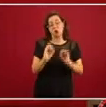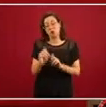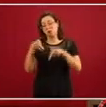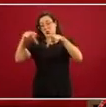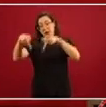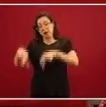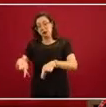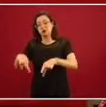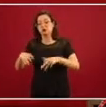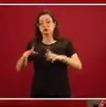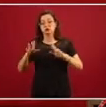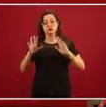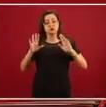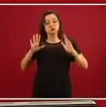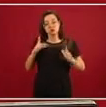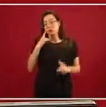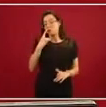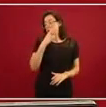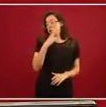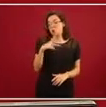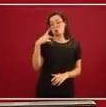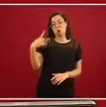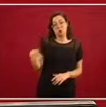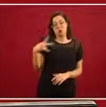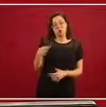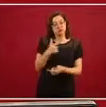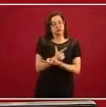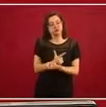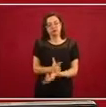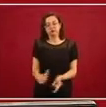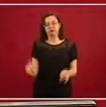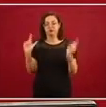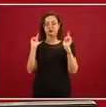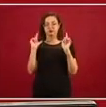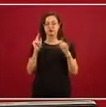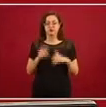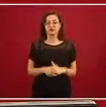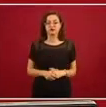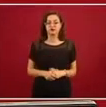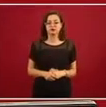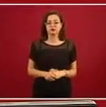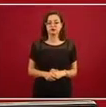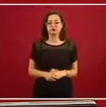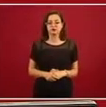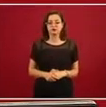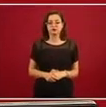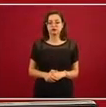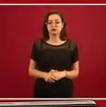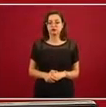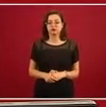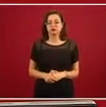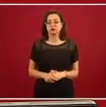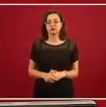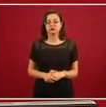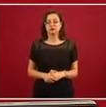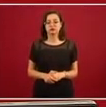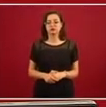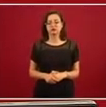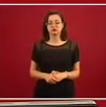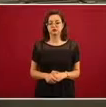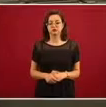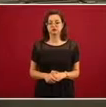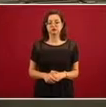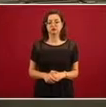are free to decide which is the mechanism in which they would like